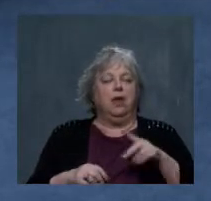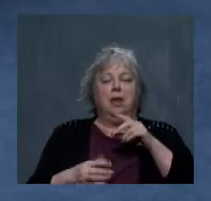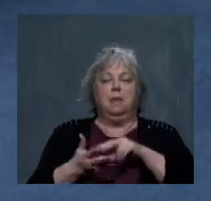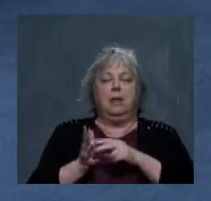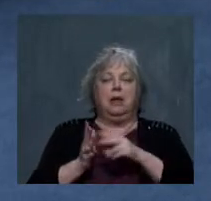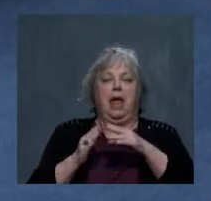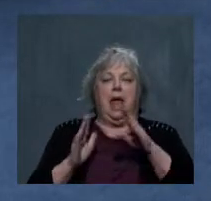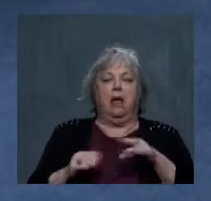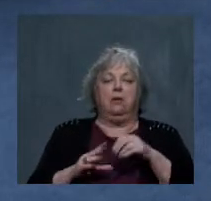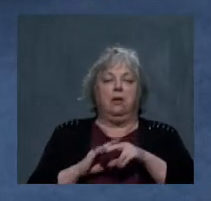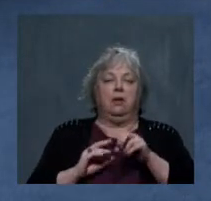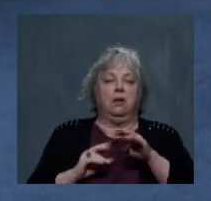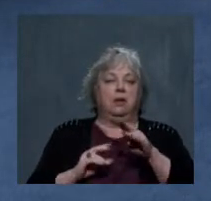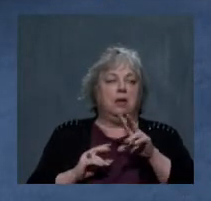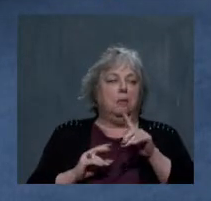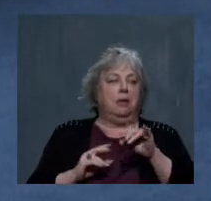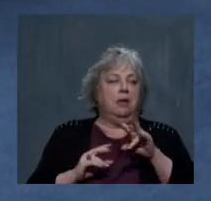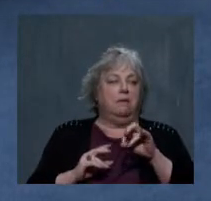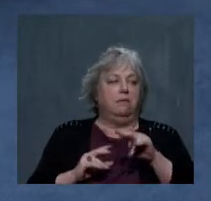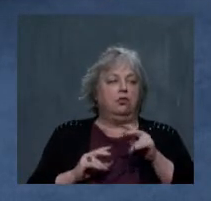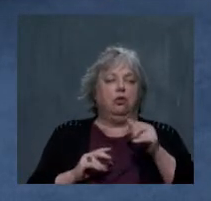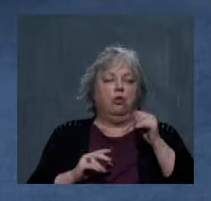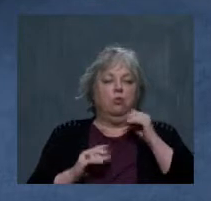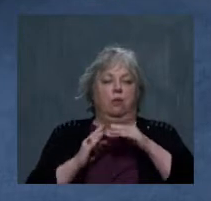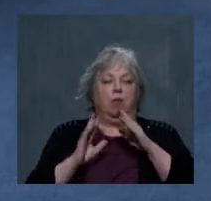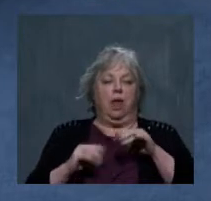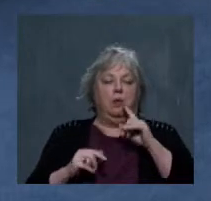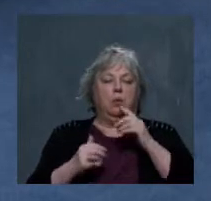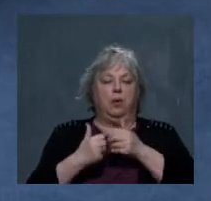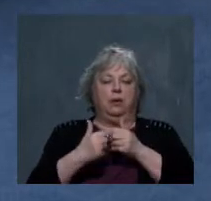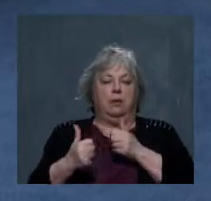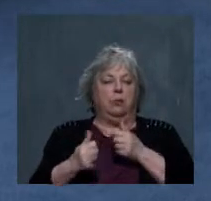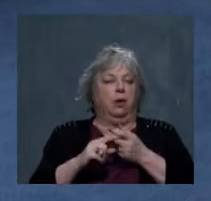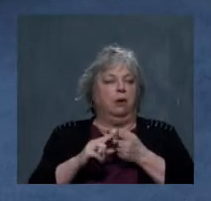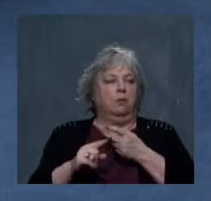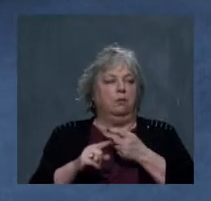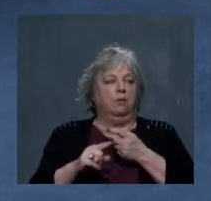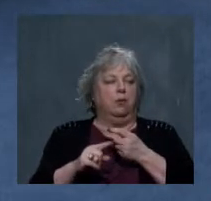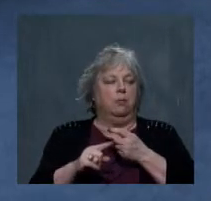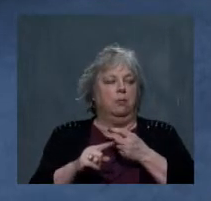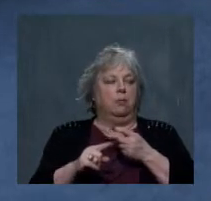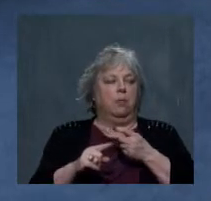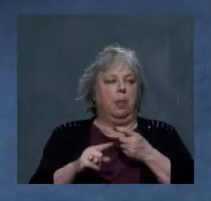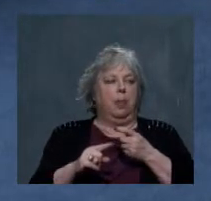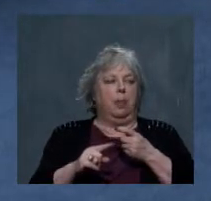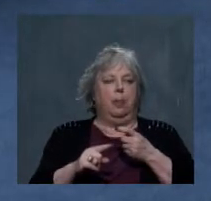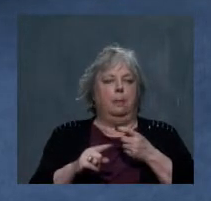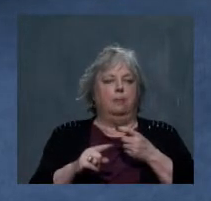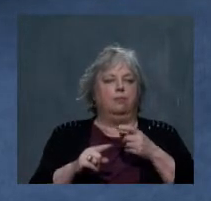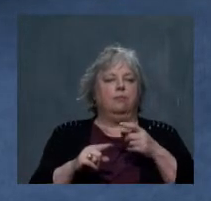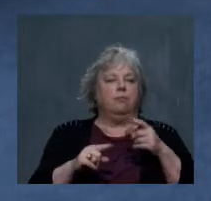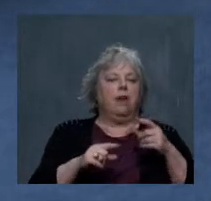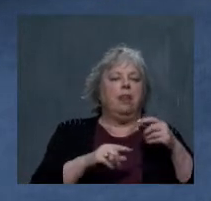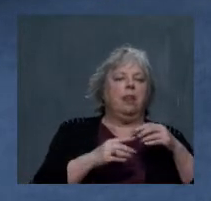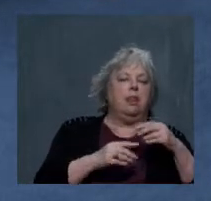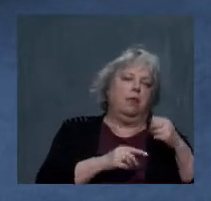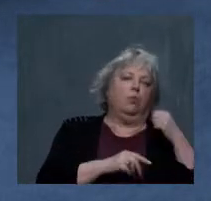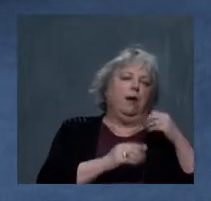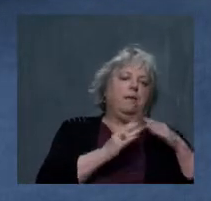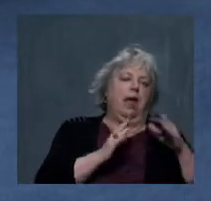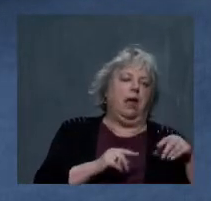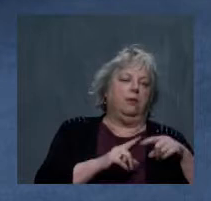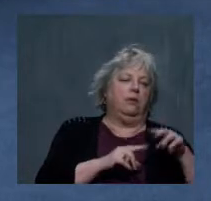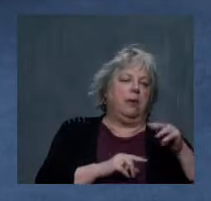this subdivision, the rear of the house will be separated from the rears of the house in Madison Valley by well over 100 feet. So there will be a